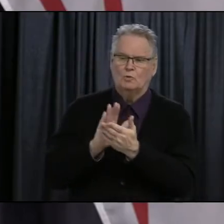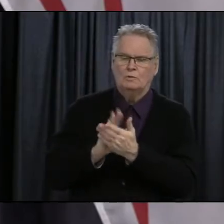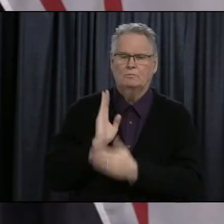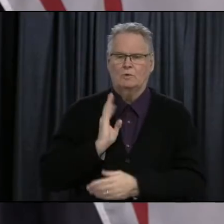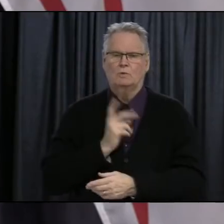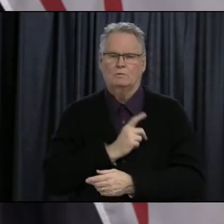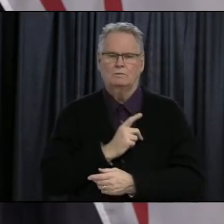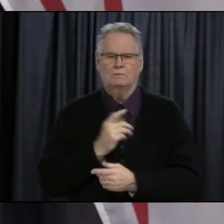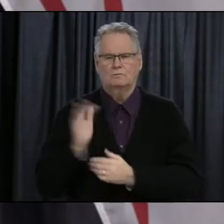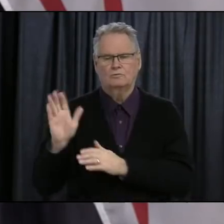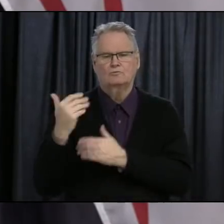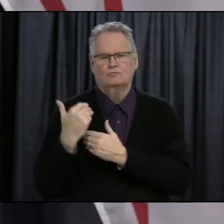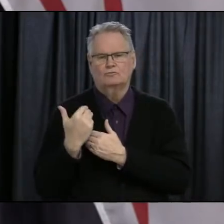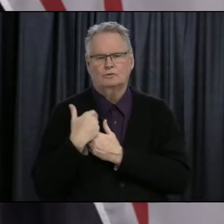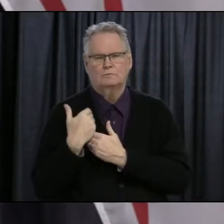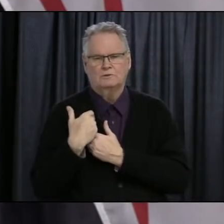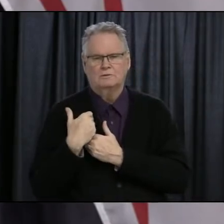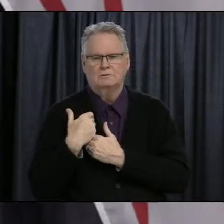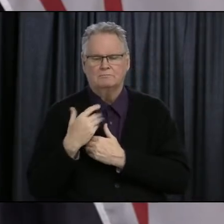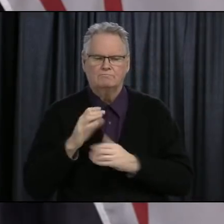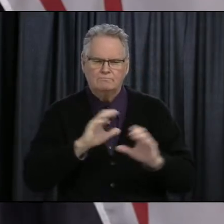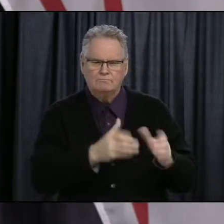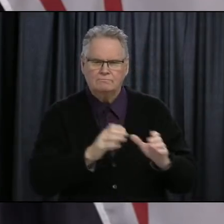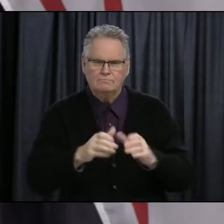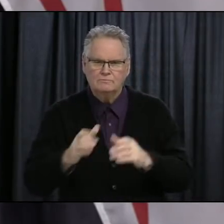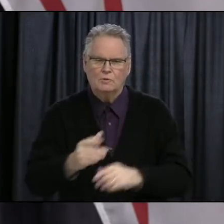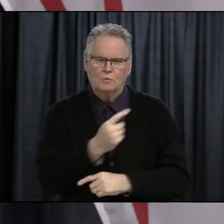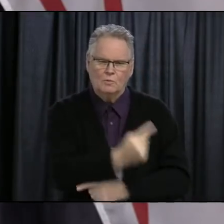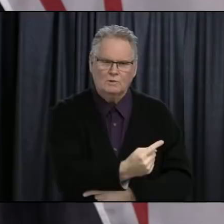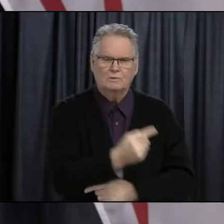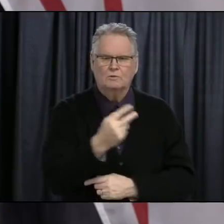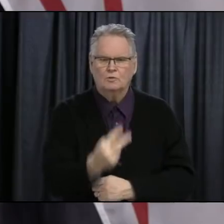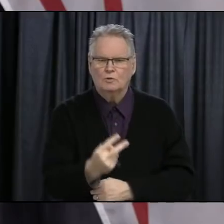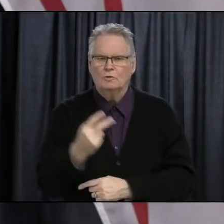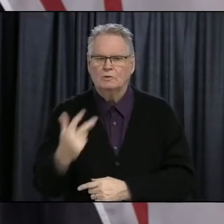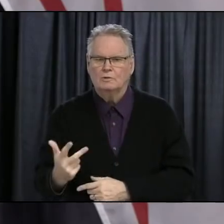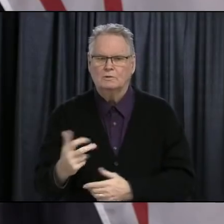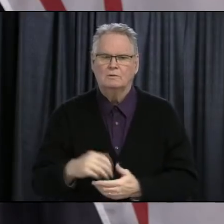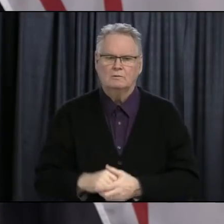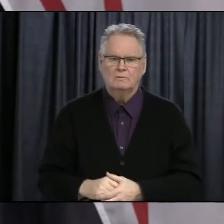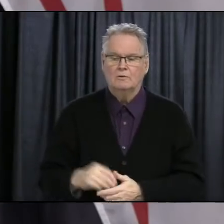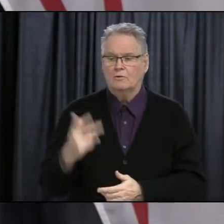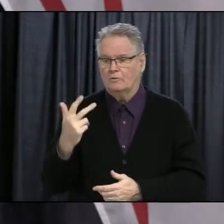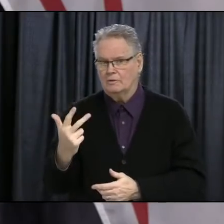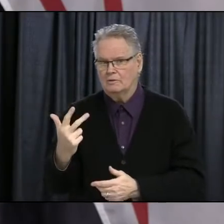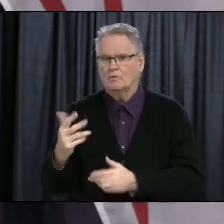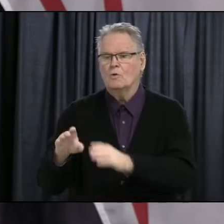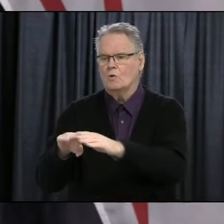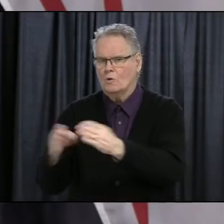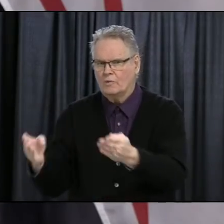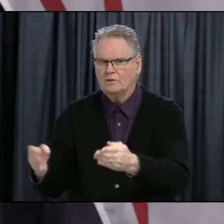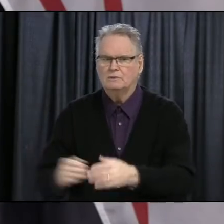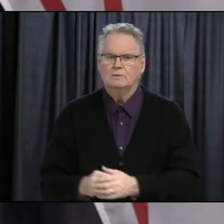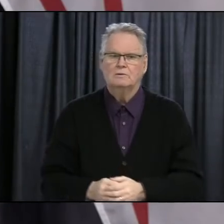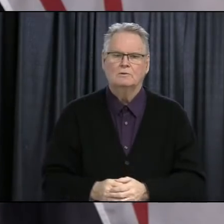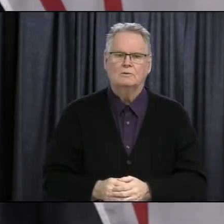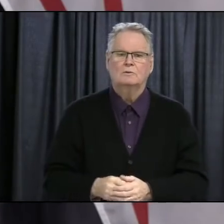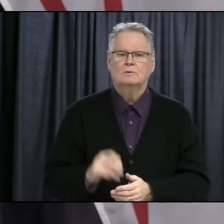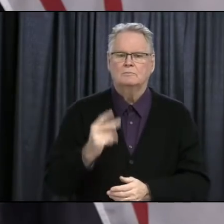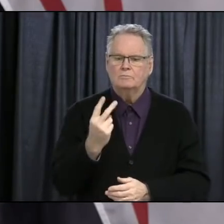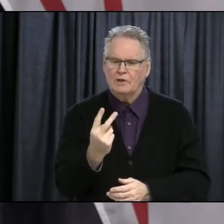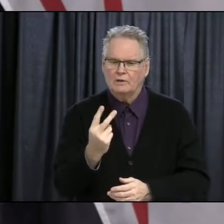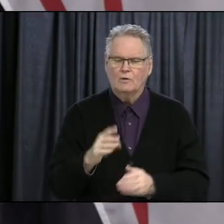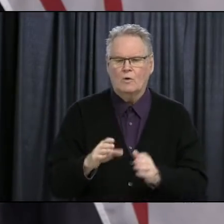avail of the curriculum through the schools. Certainly there are procedures in place to make sure that, there's screening